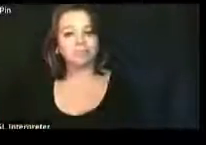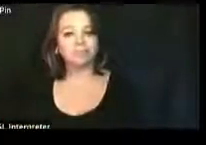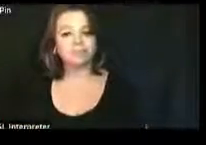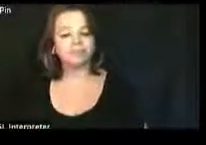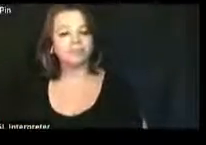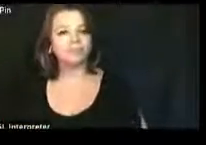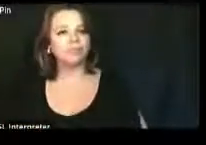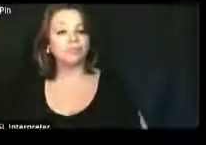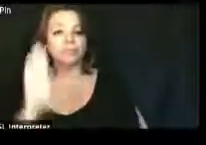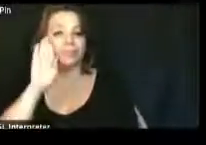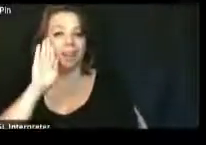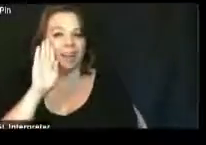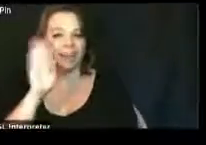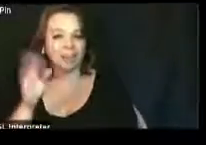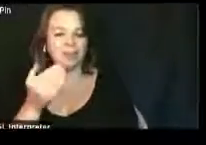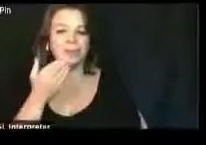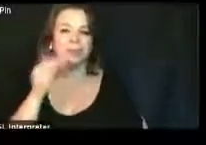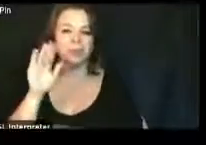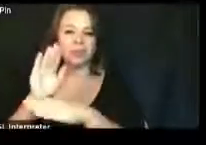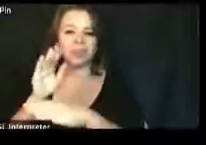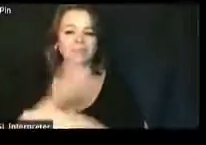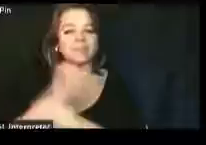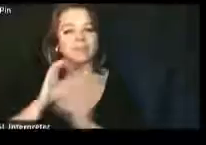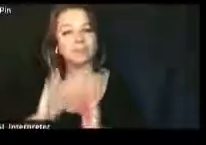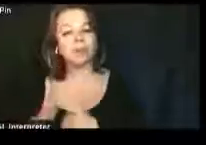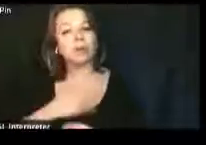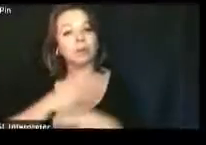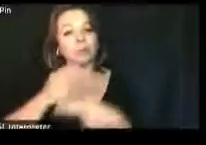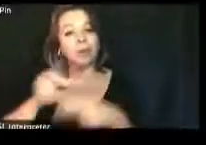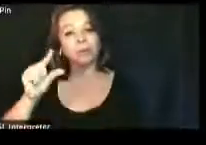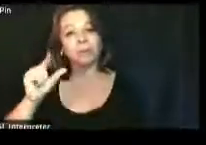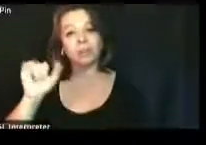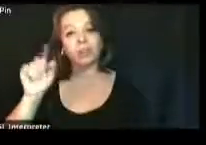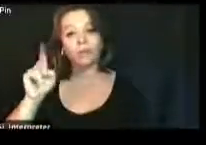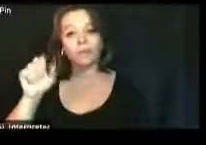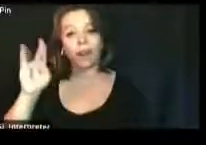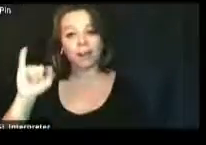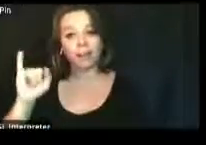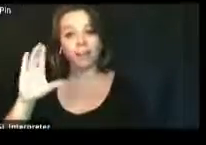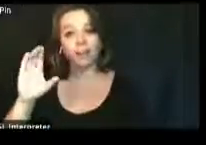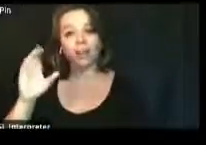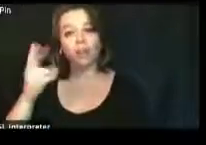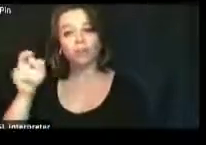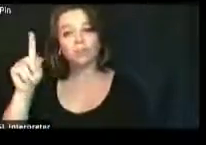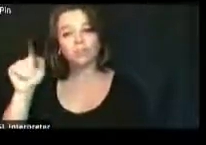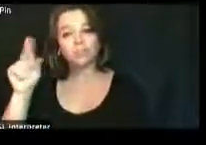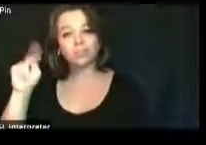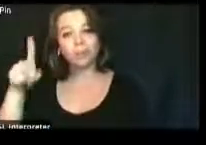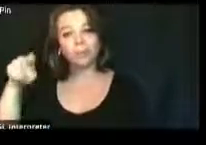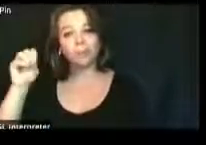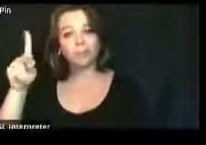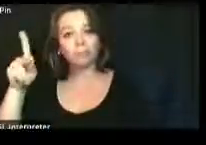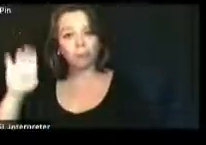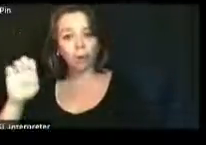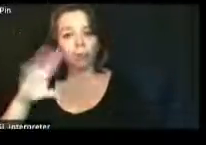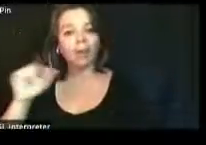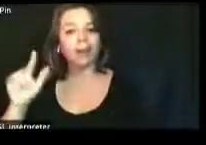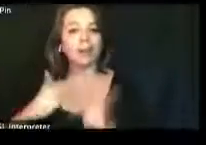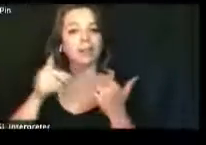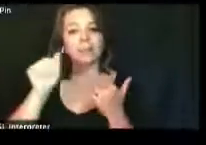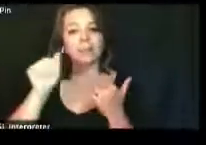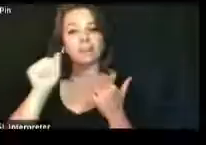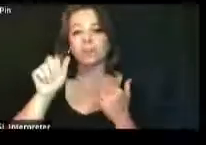So, hello and good evening, commissioners. My name is Giovanni Kristen Pope, and I live in the Antelope Valley area, specifically